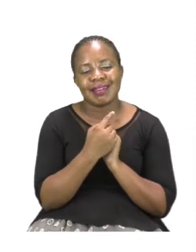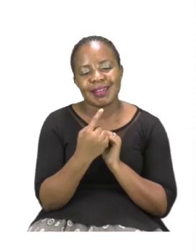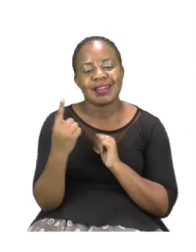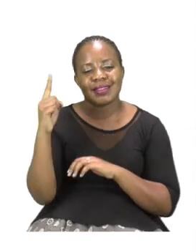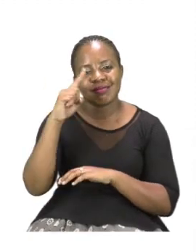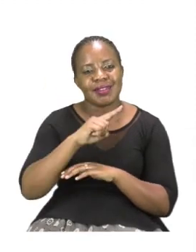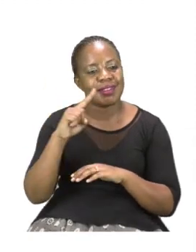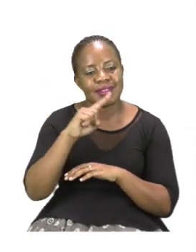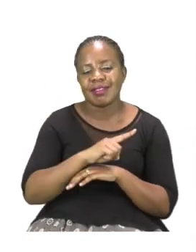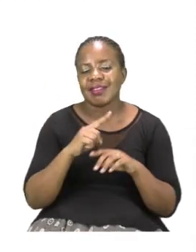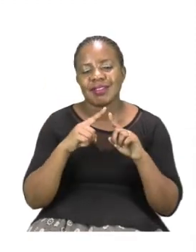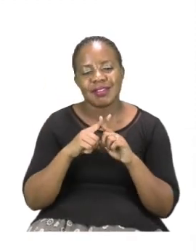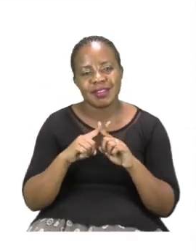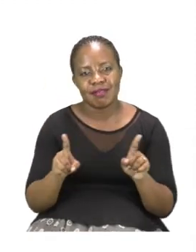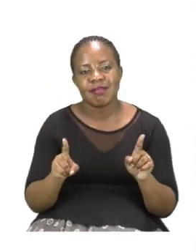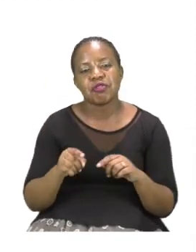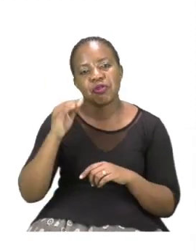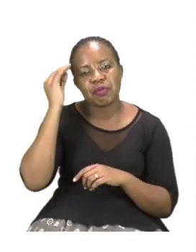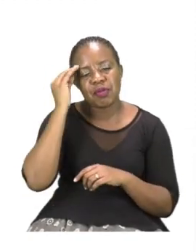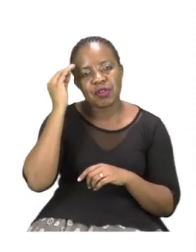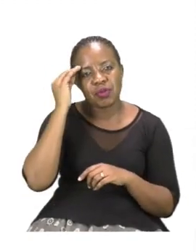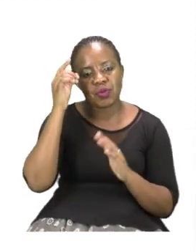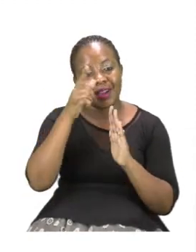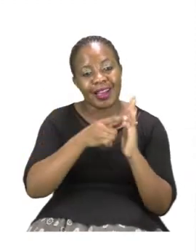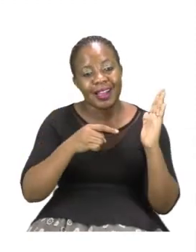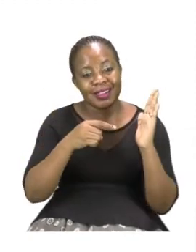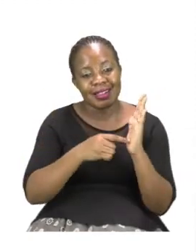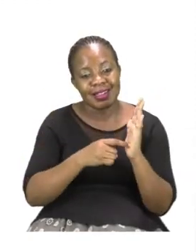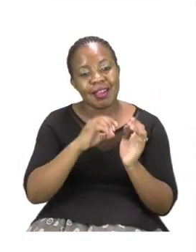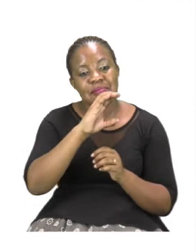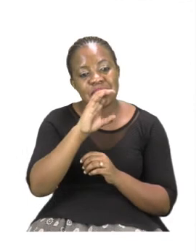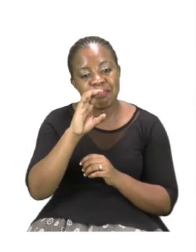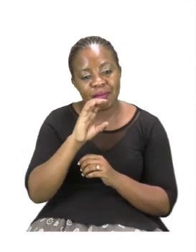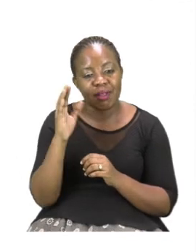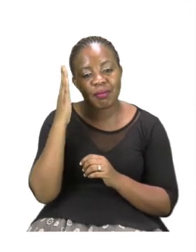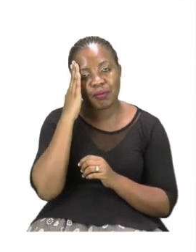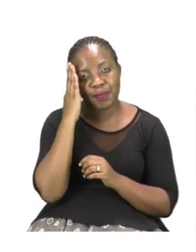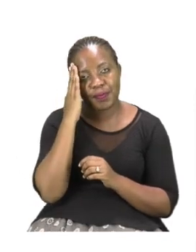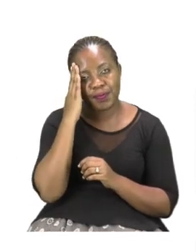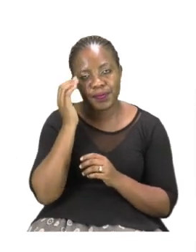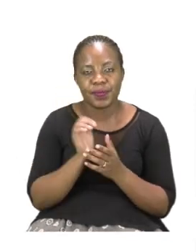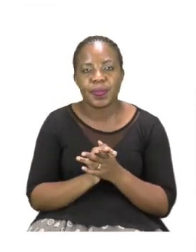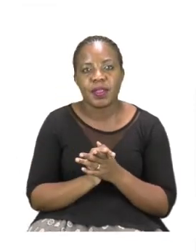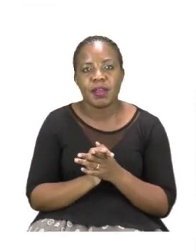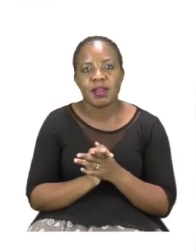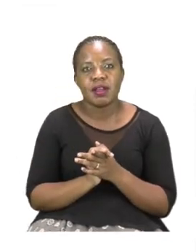months that are in the calendar. So we are going to answer the questions